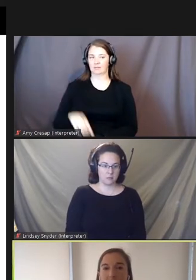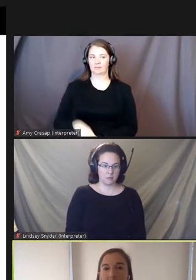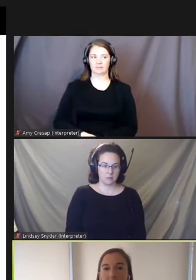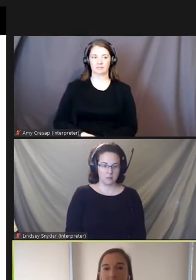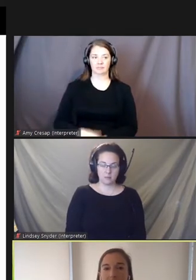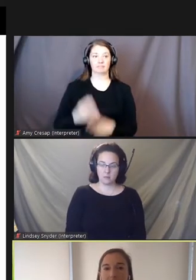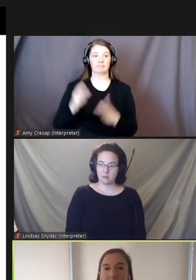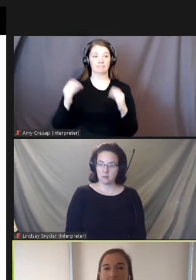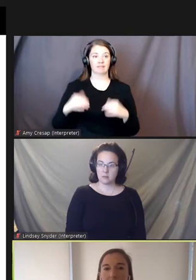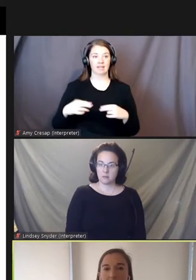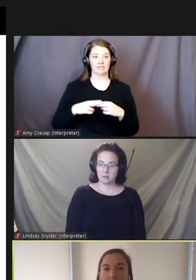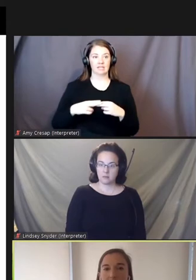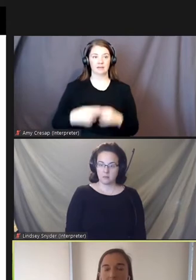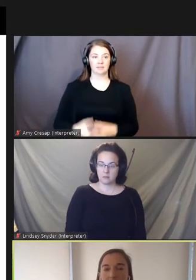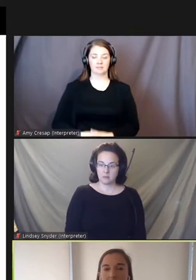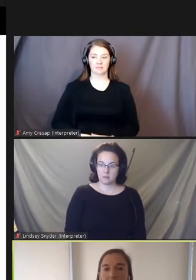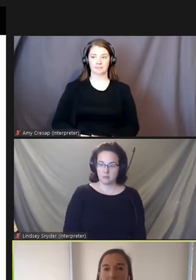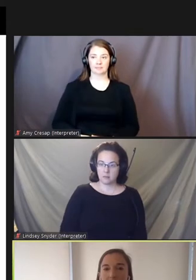Next slide, please.